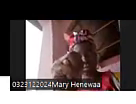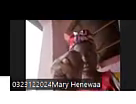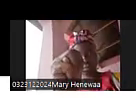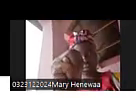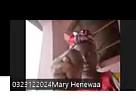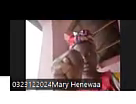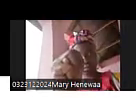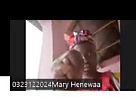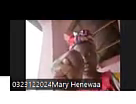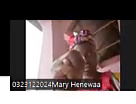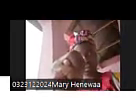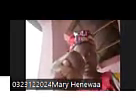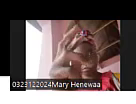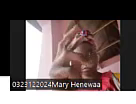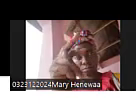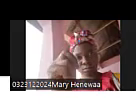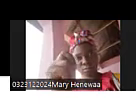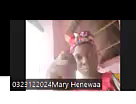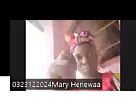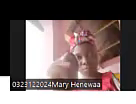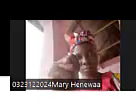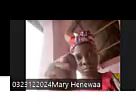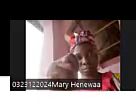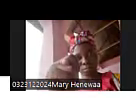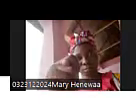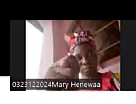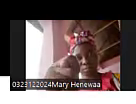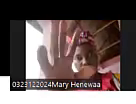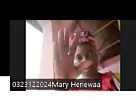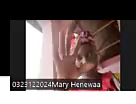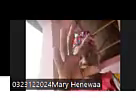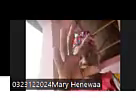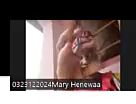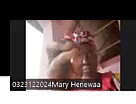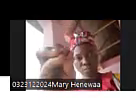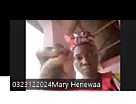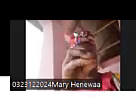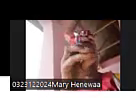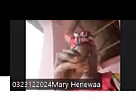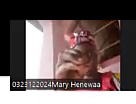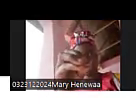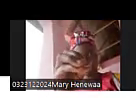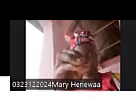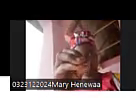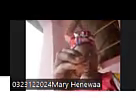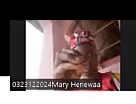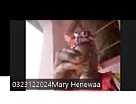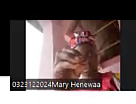M. In between the little finger and the ring finger. M.